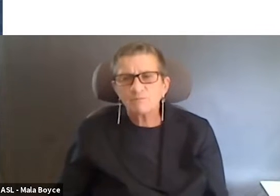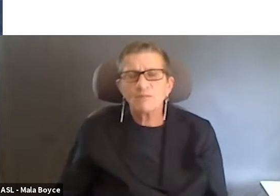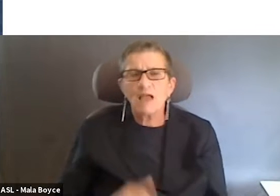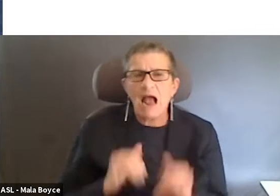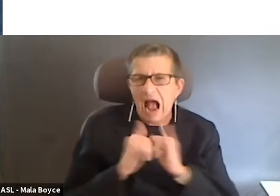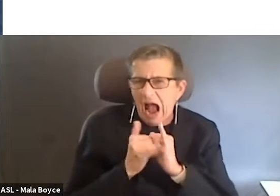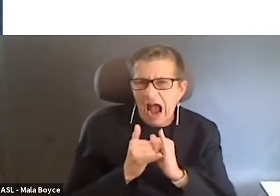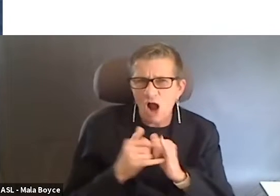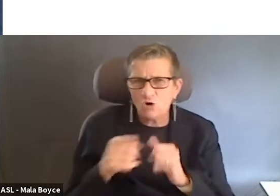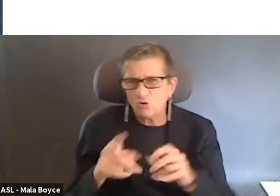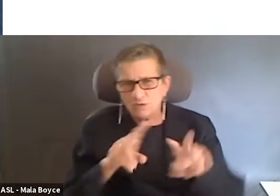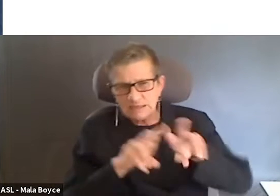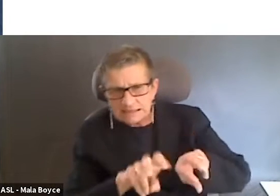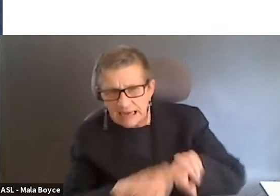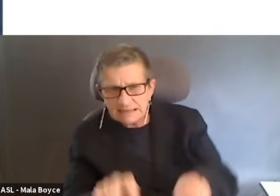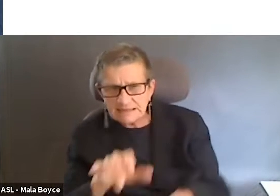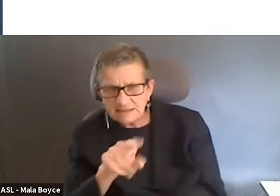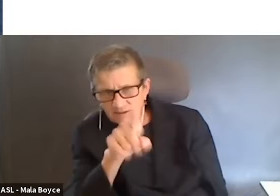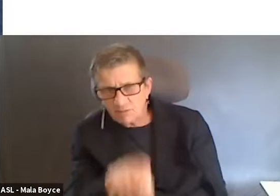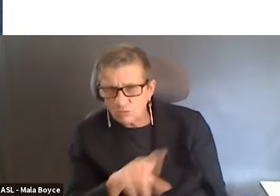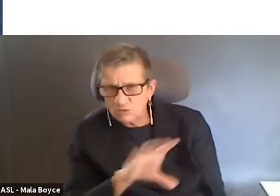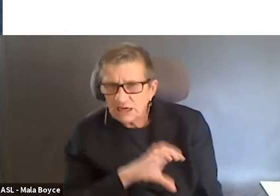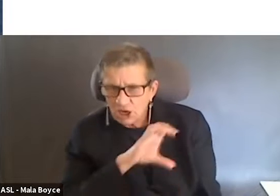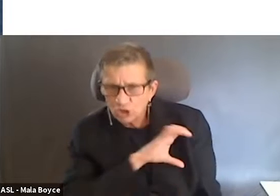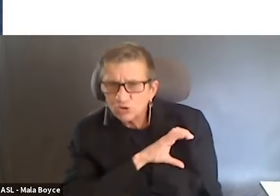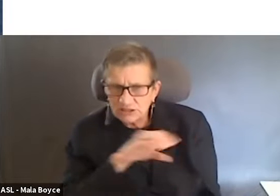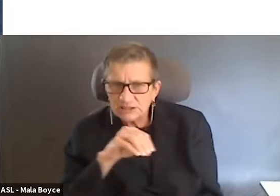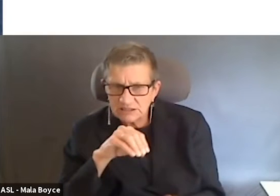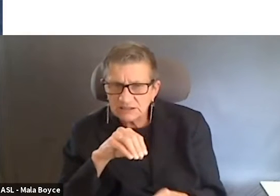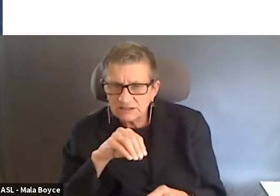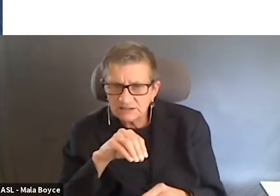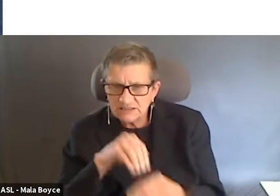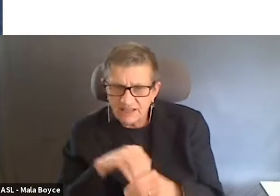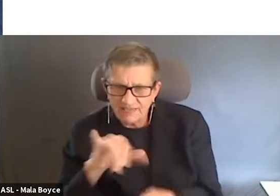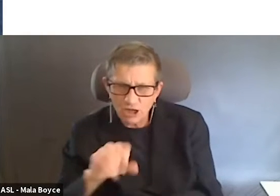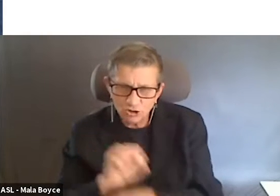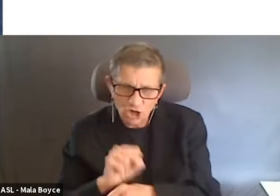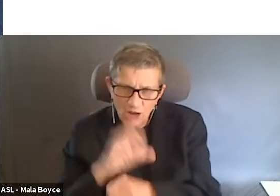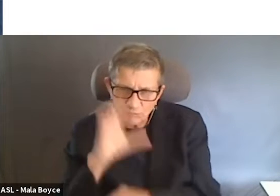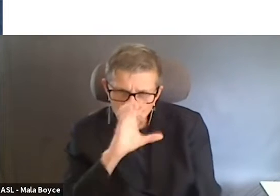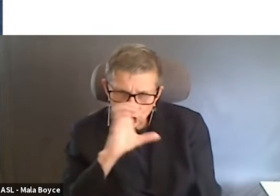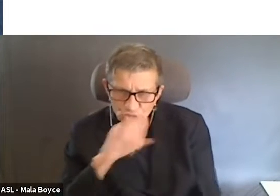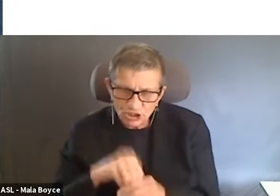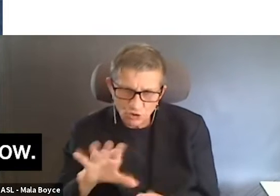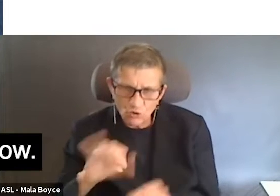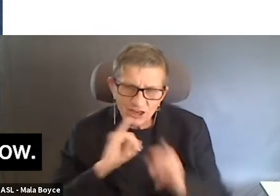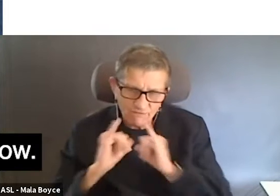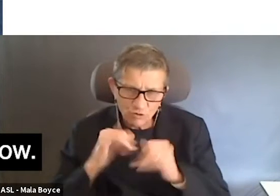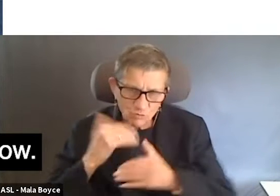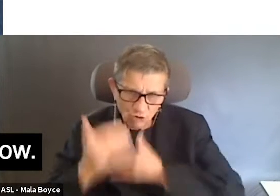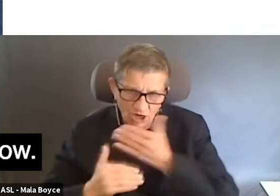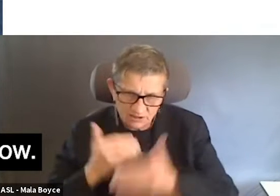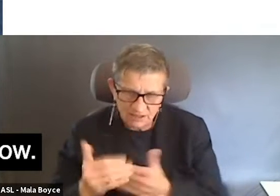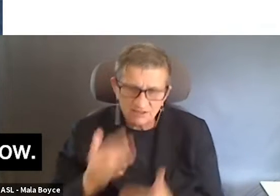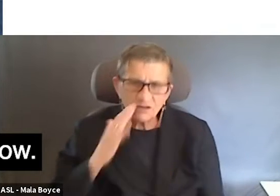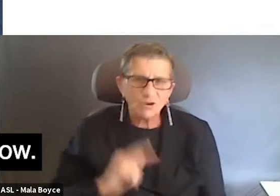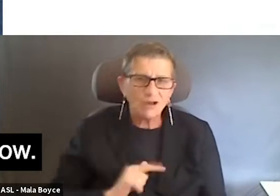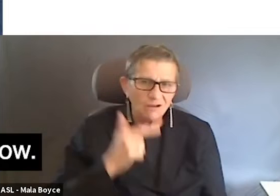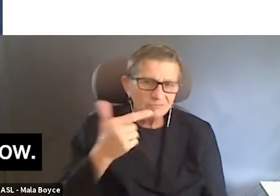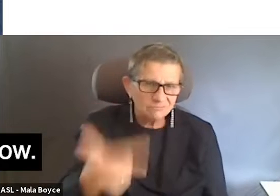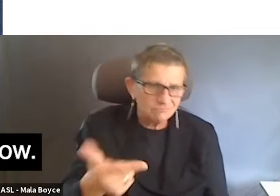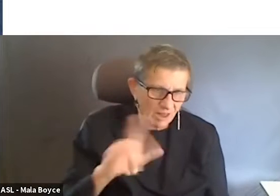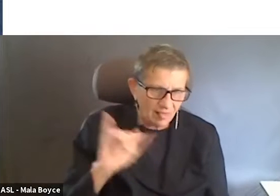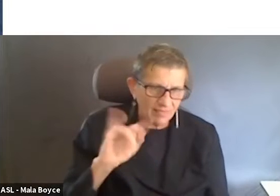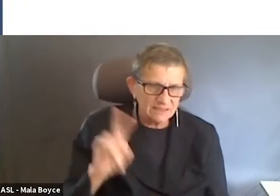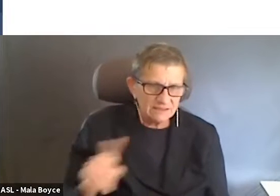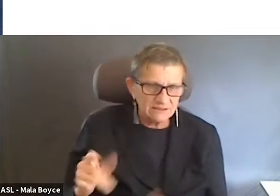go about assessing these characteristics throughout that job search and interview process. So I'm going to turn it back over to Liz